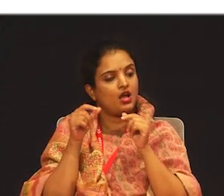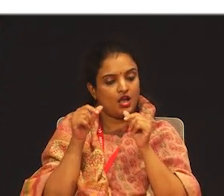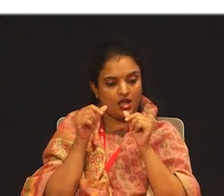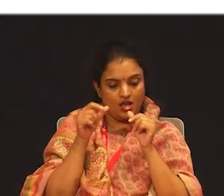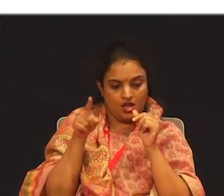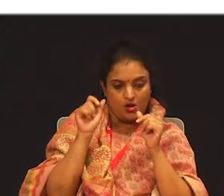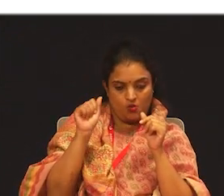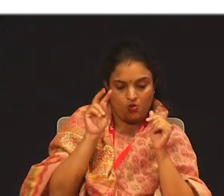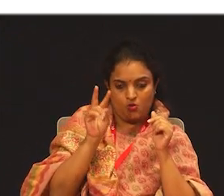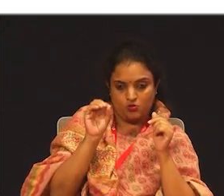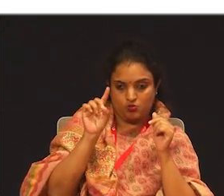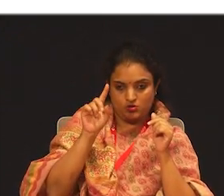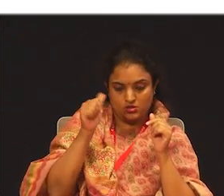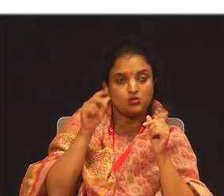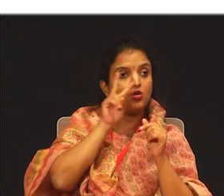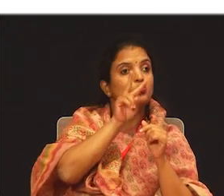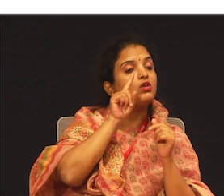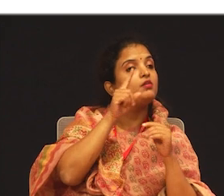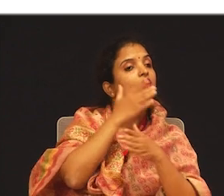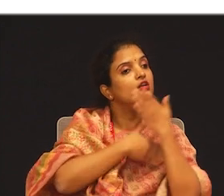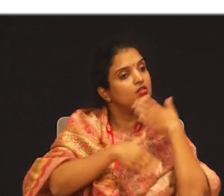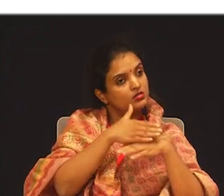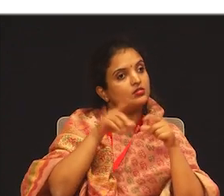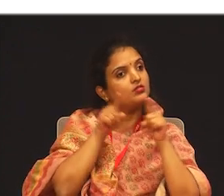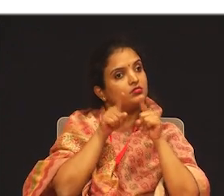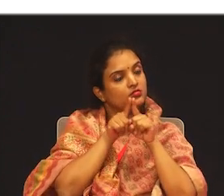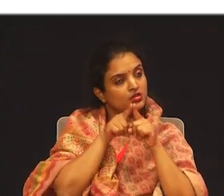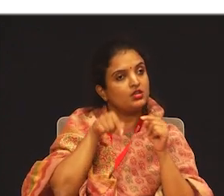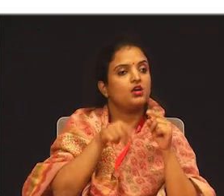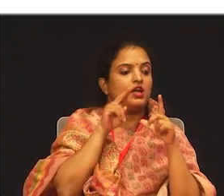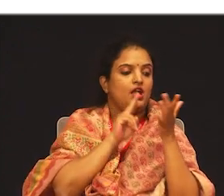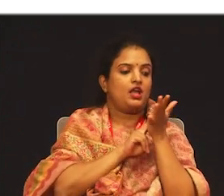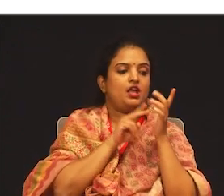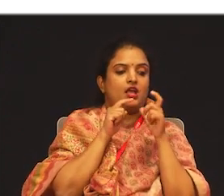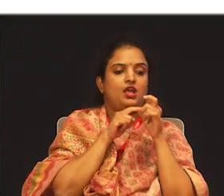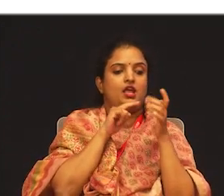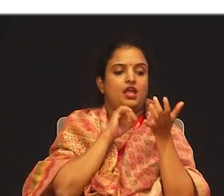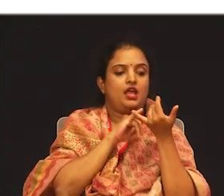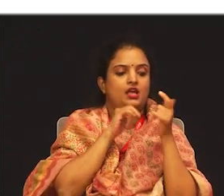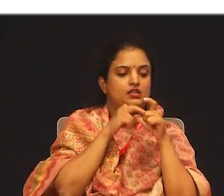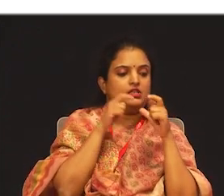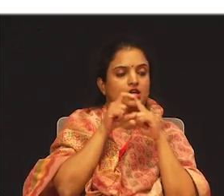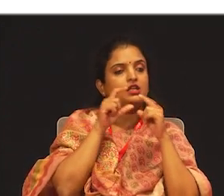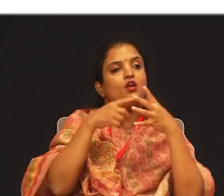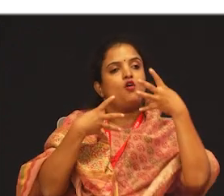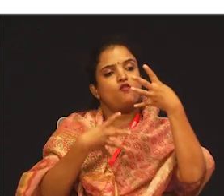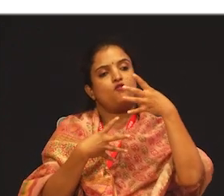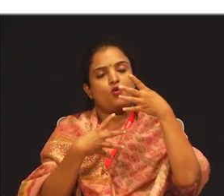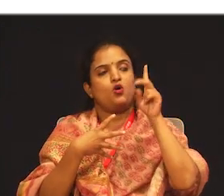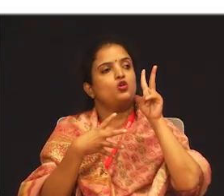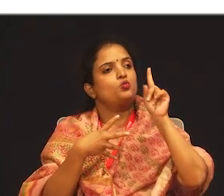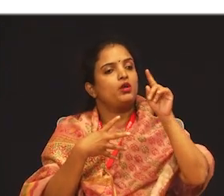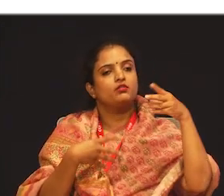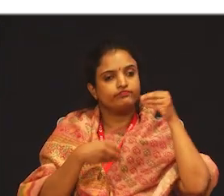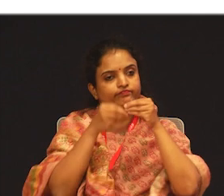recognizes 21 disability conditions, and after NEP, we have 4 more disadvantaged groups.